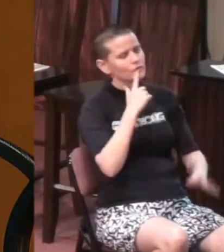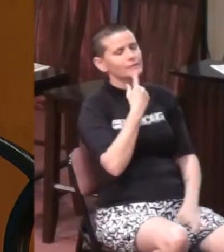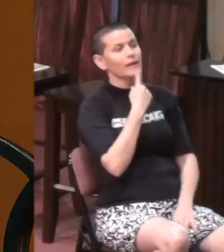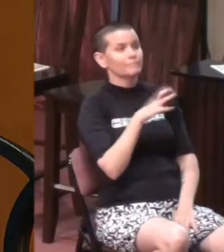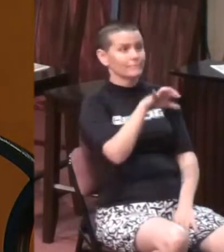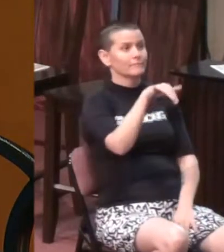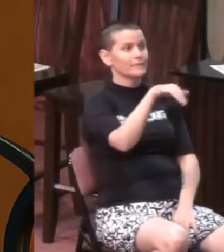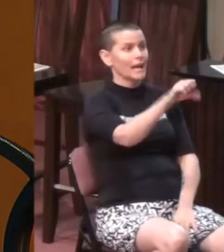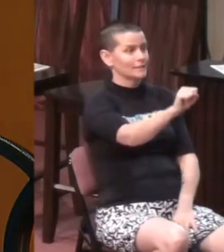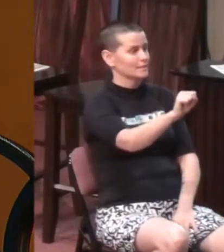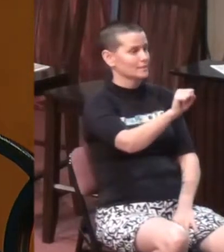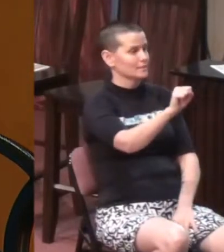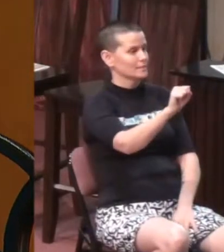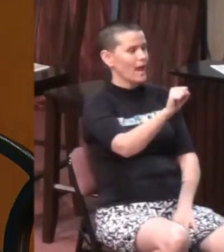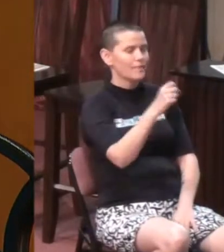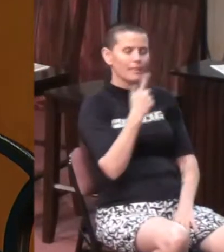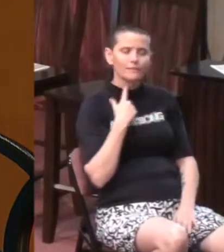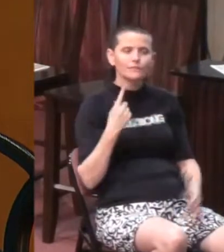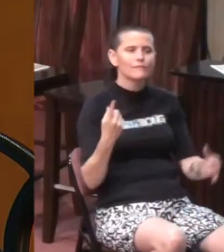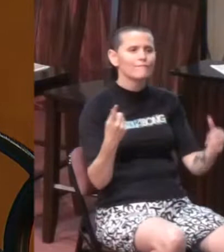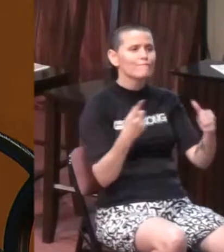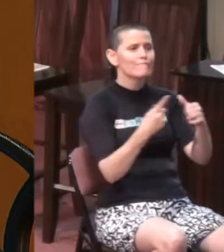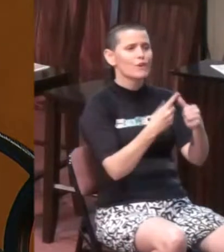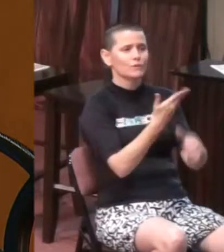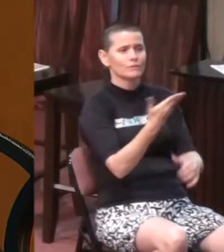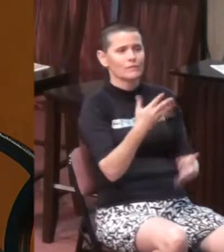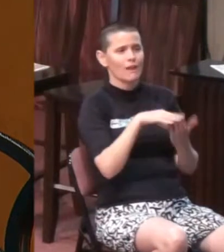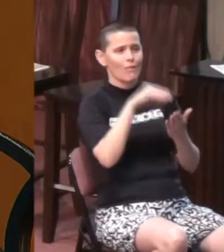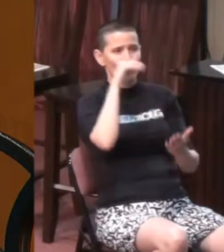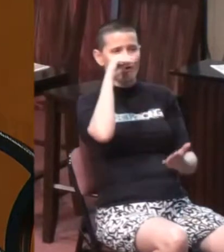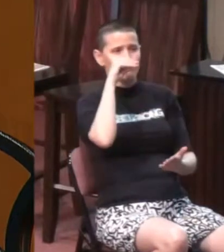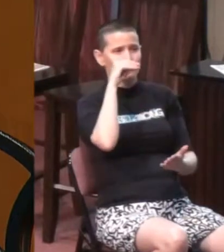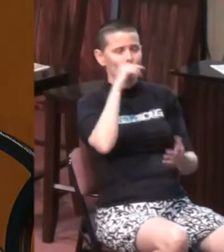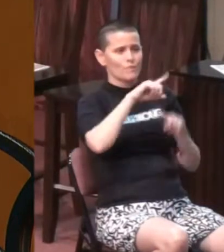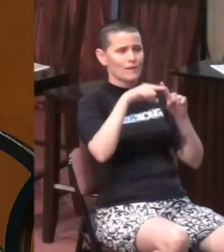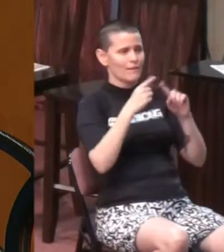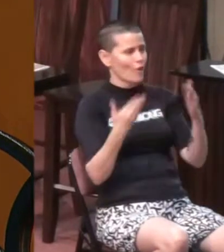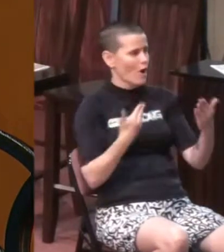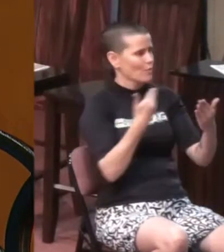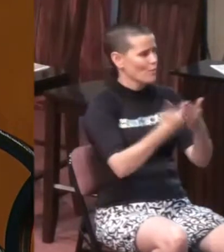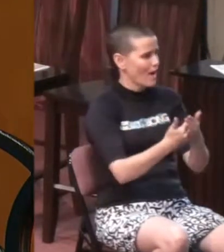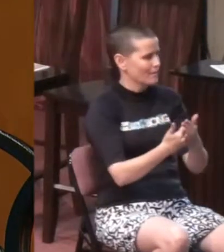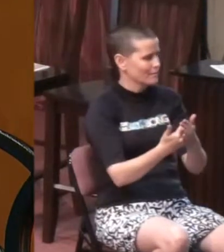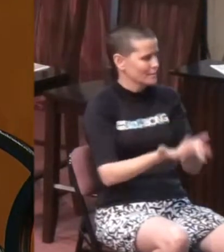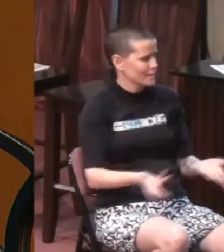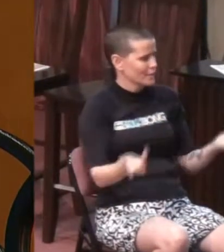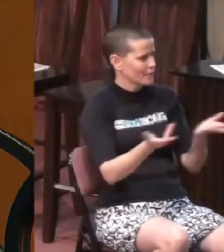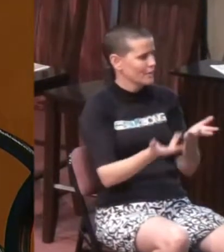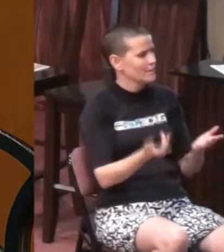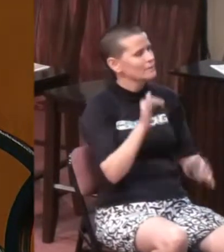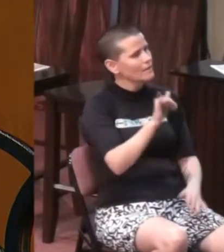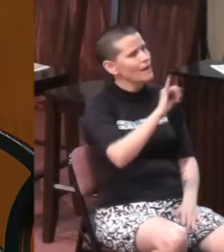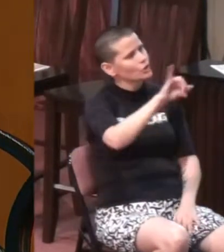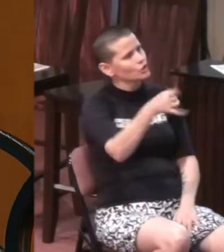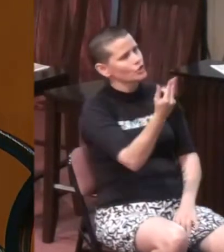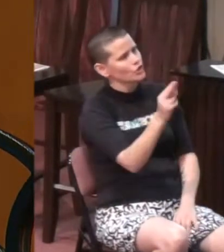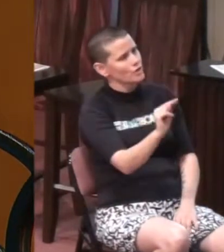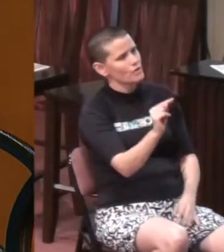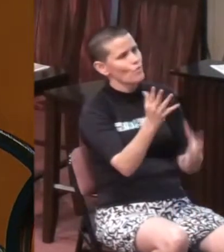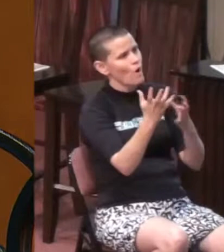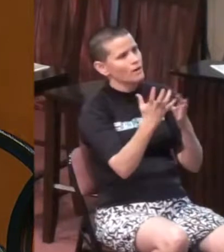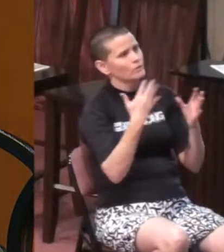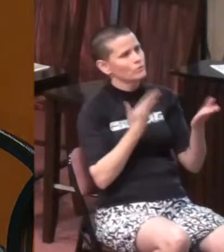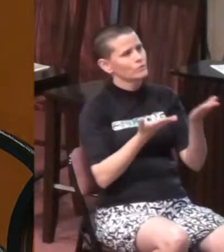when I got here. One of the first conversations we had together was that she wanted to serve in the capacity of her soul's